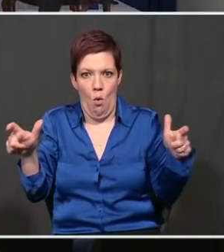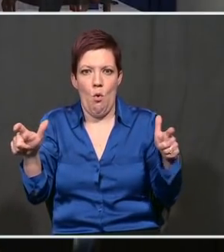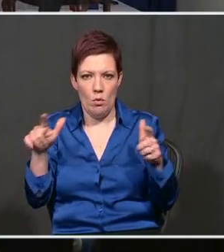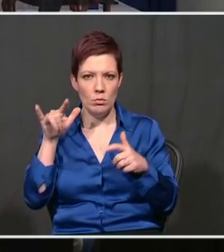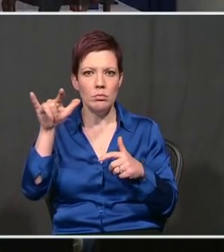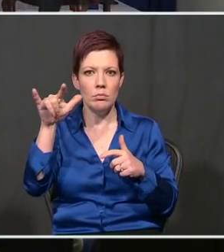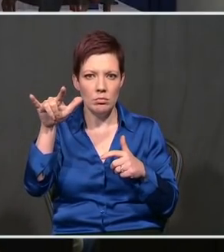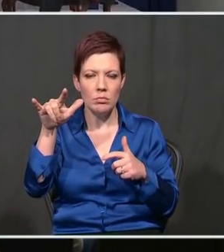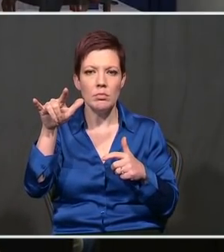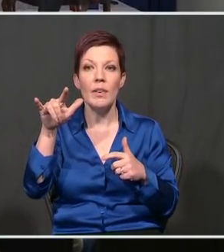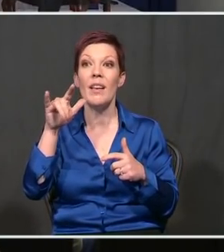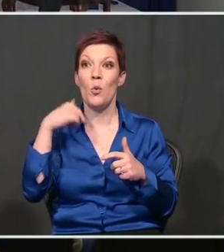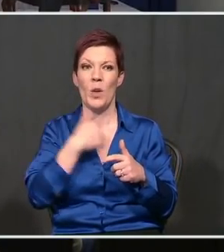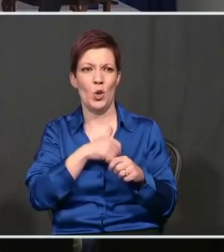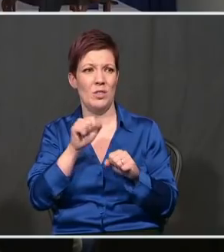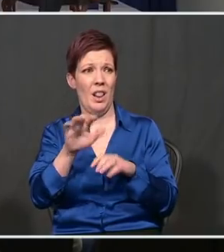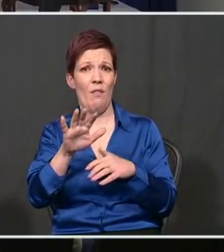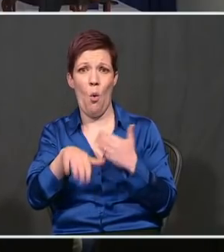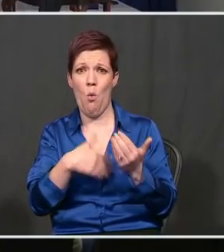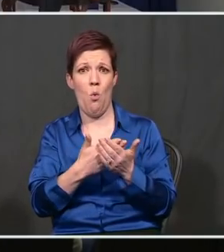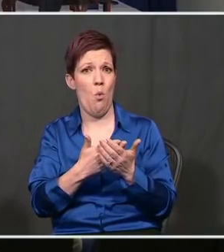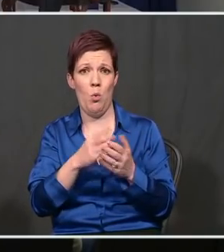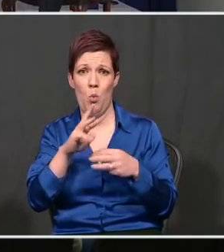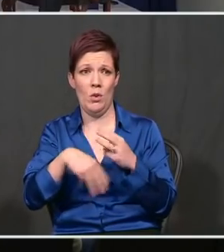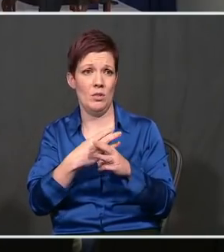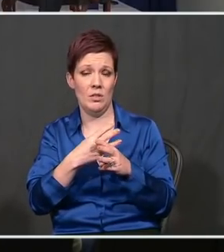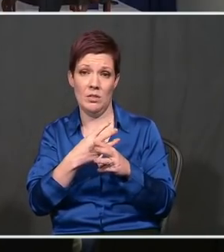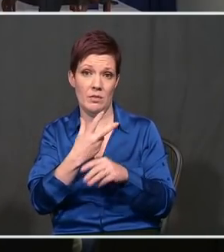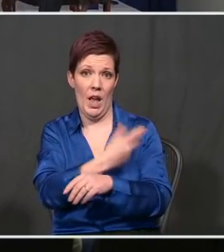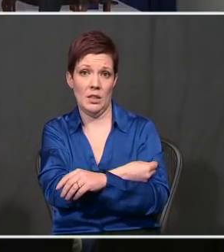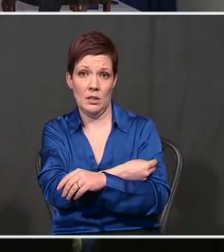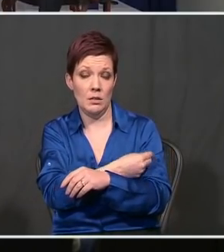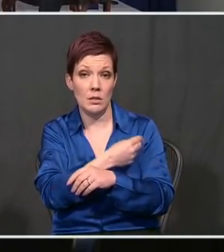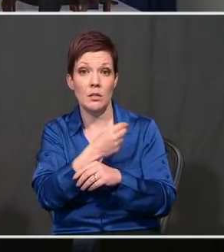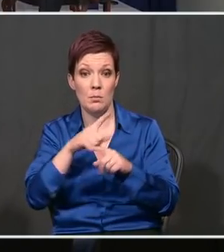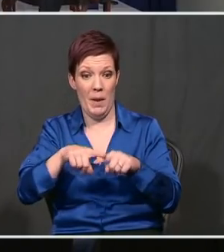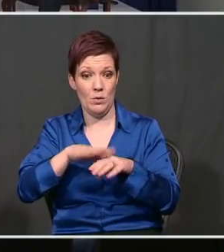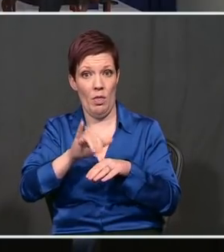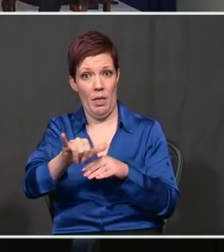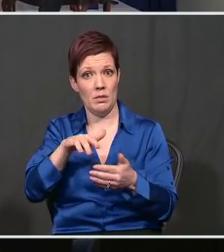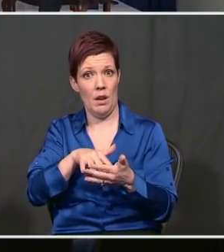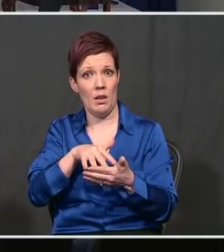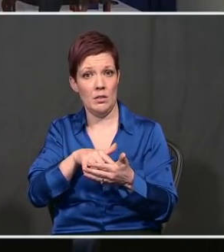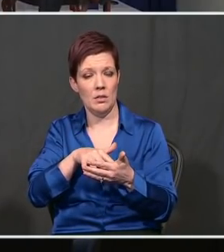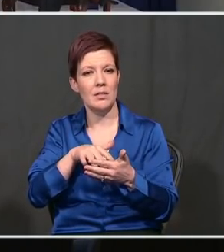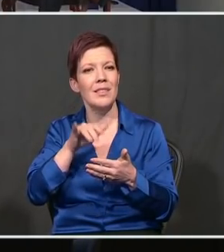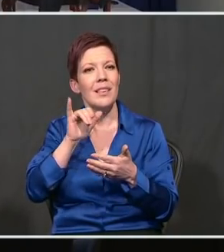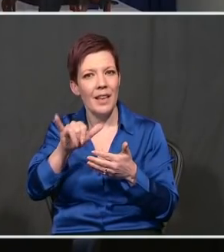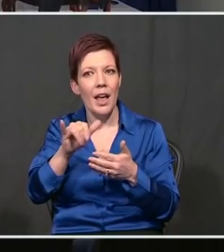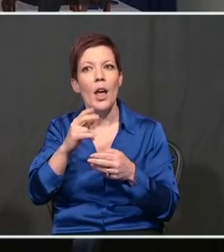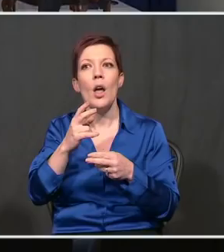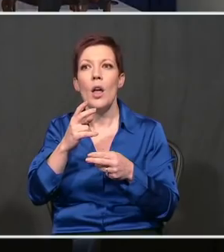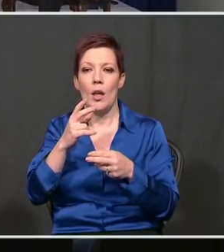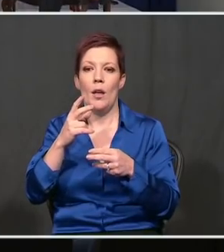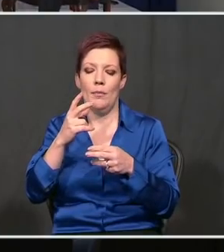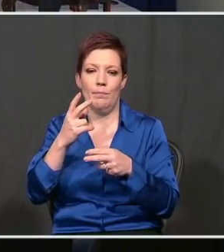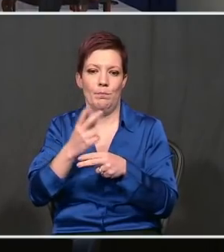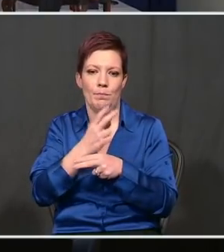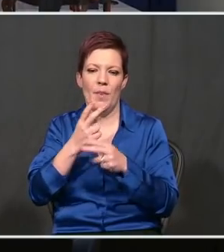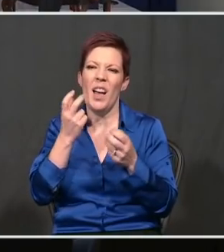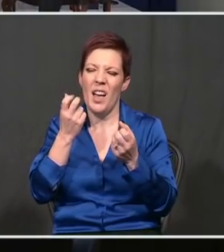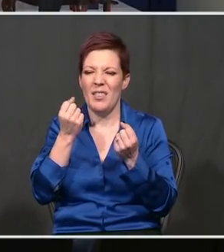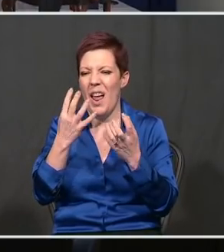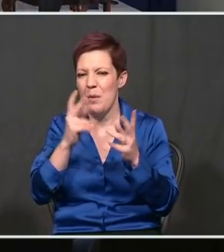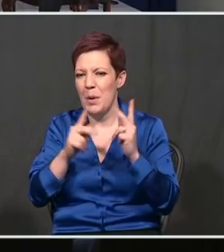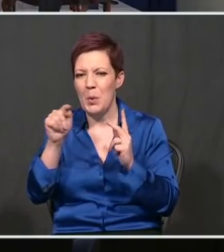all the world's vaccines based on those studies, which, by the way, are very flawed because they use a lot of assumptions that aren't valid because of all the